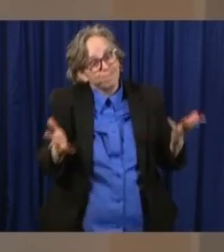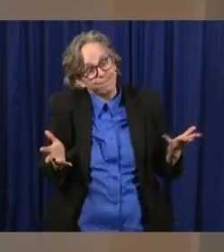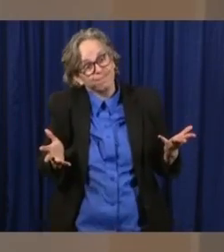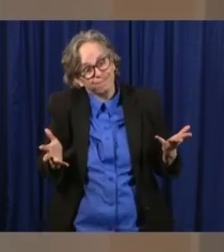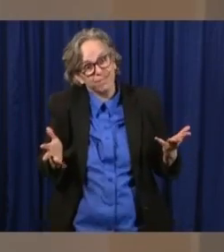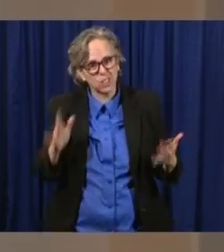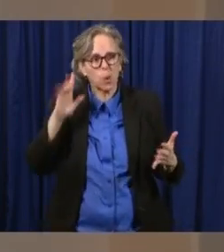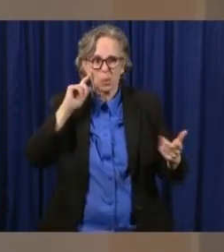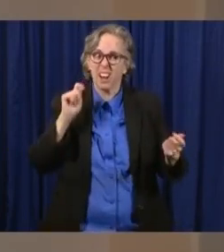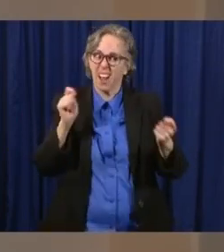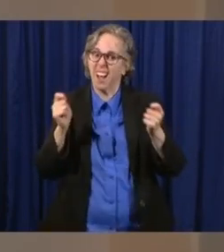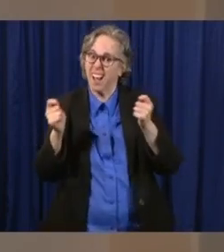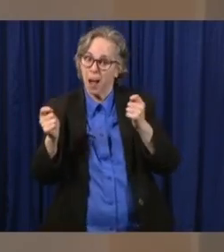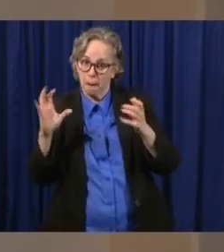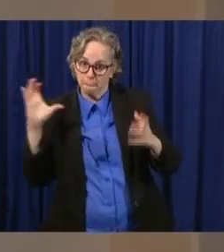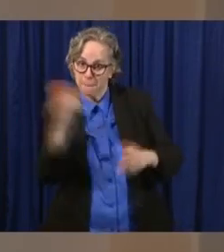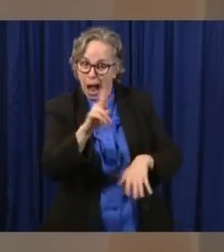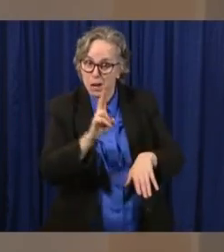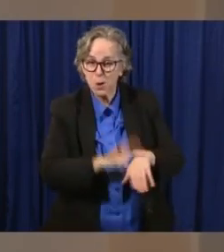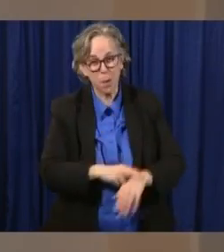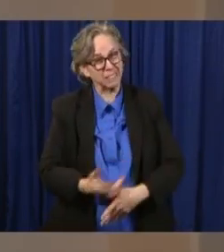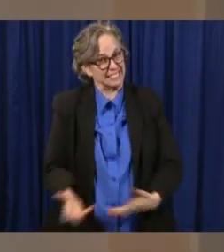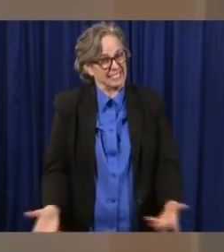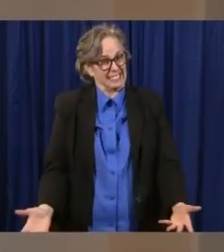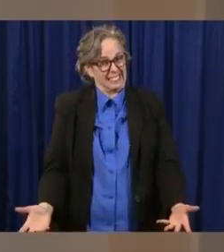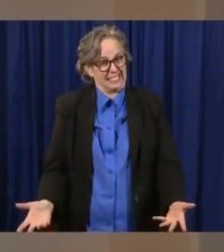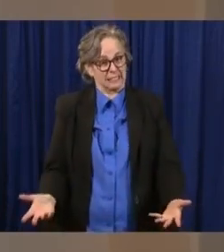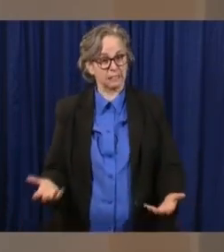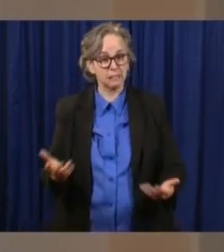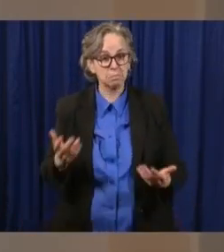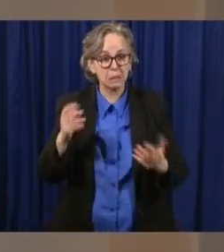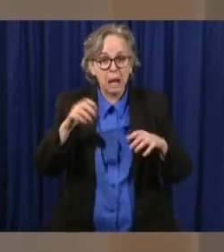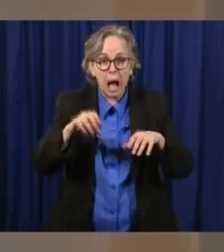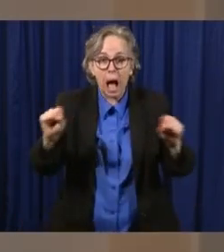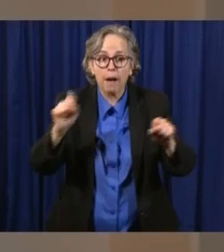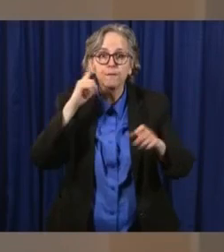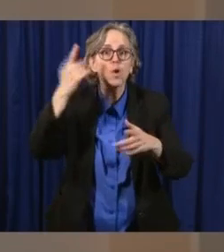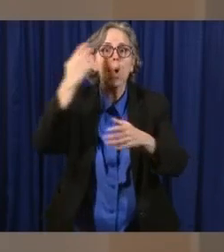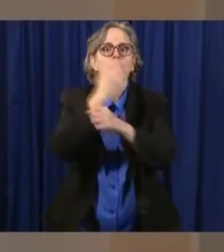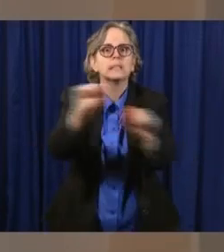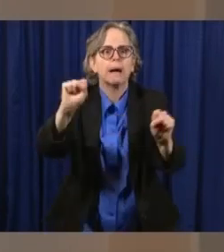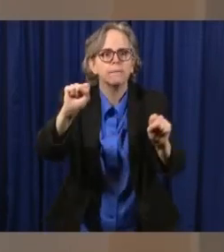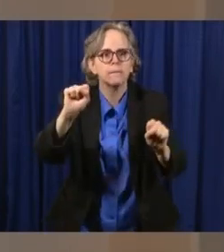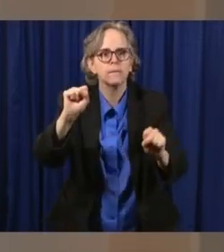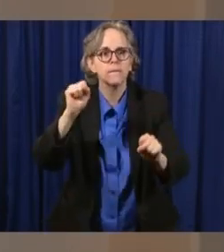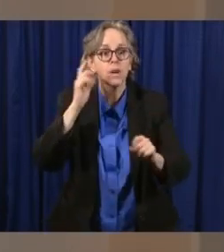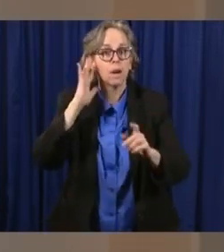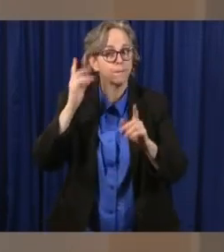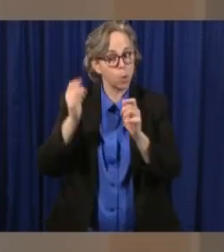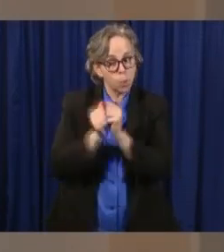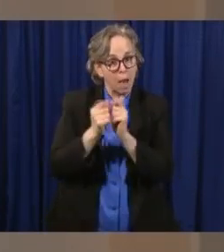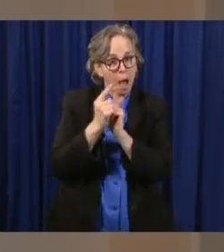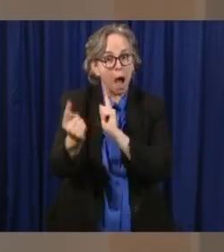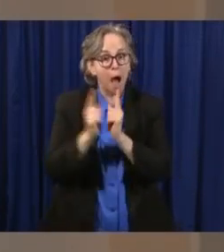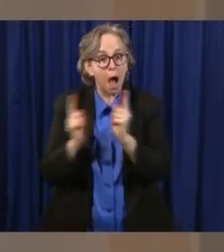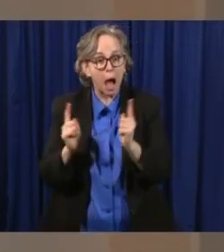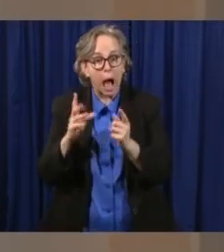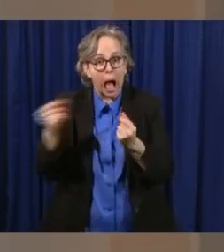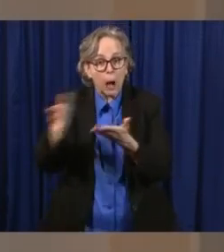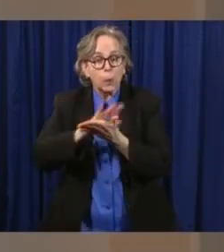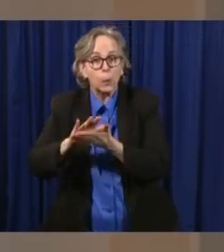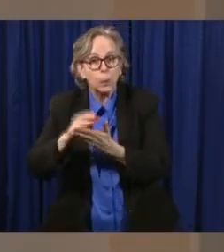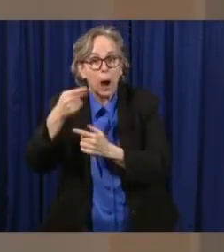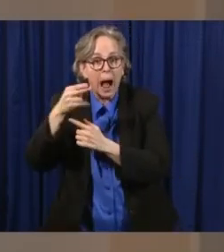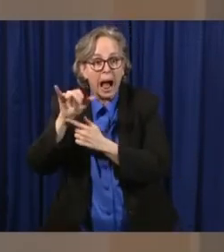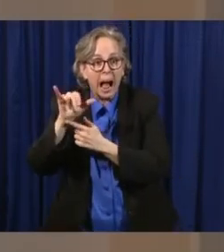done safely with hygiene and social distancing, then those are the things that come back first. If it can't, those are the things that will follow